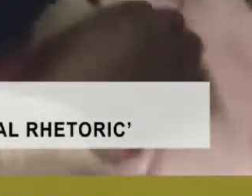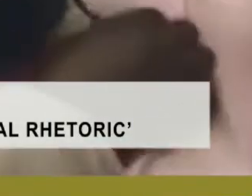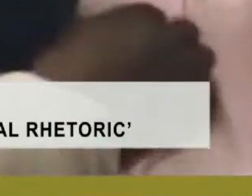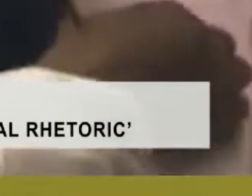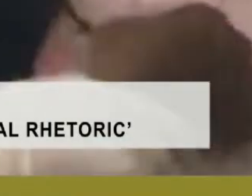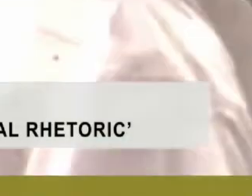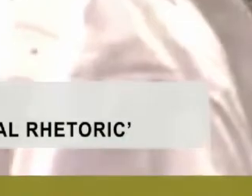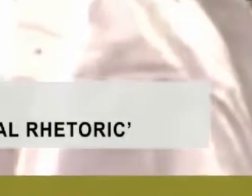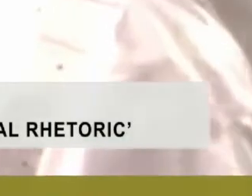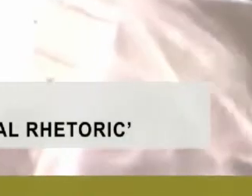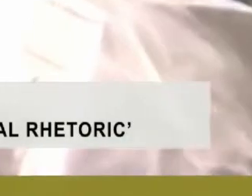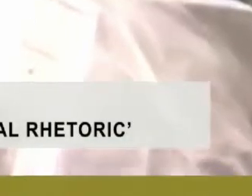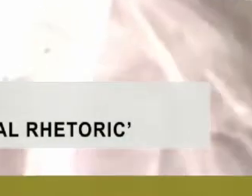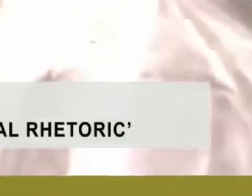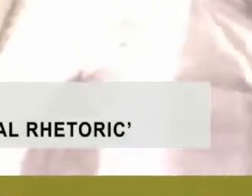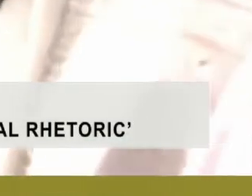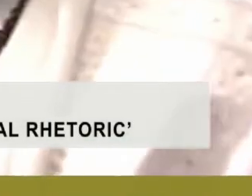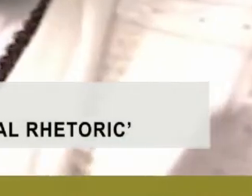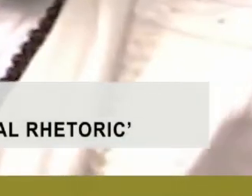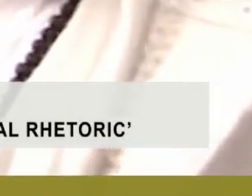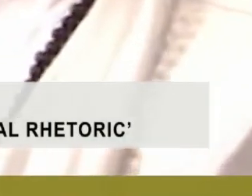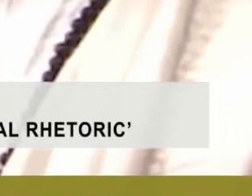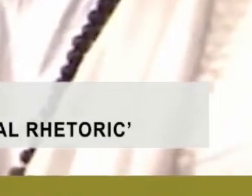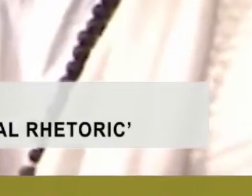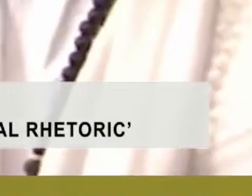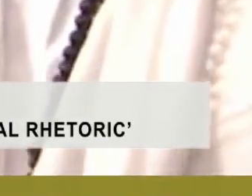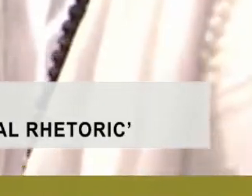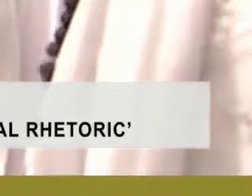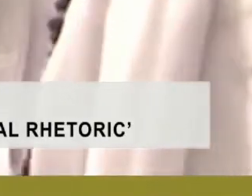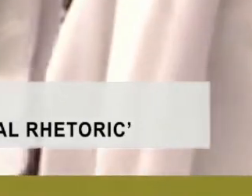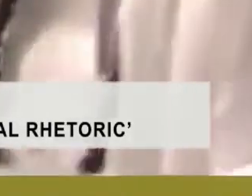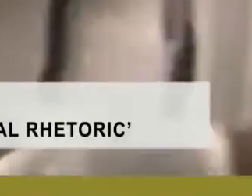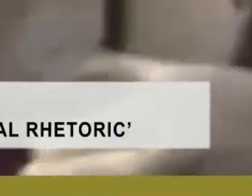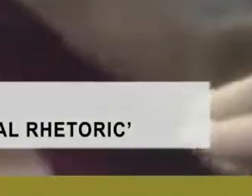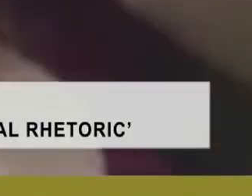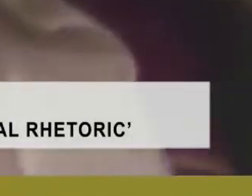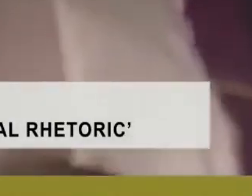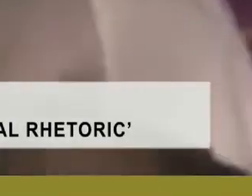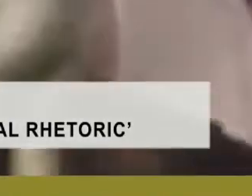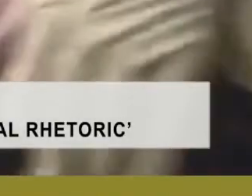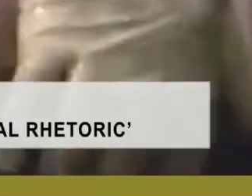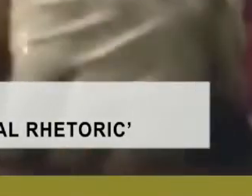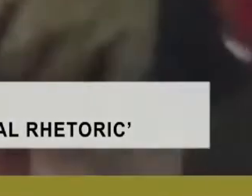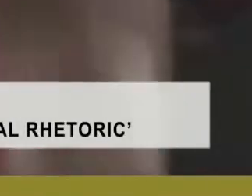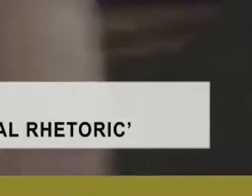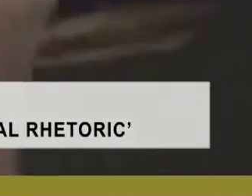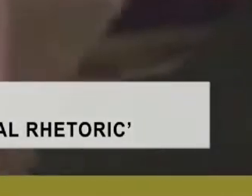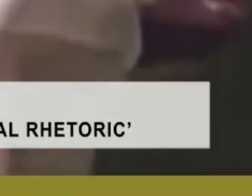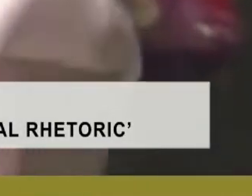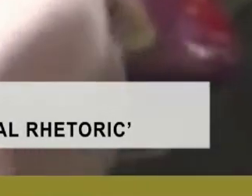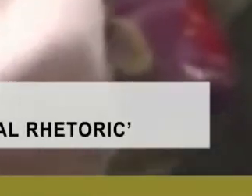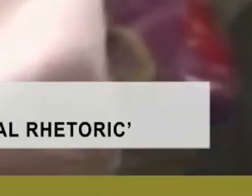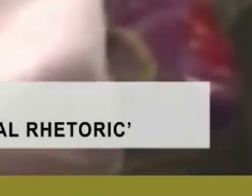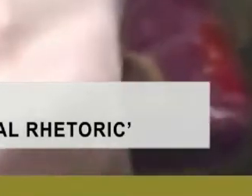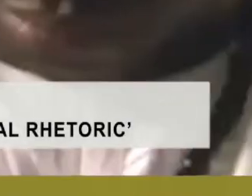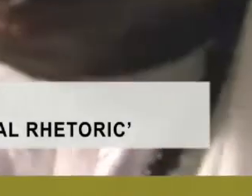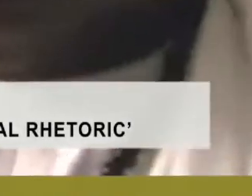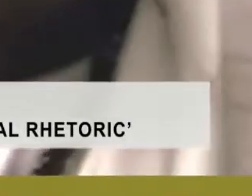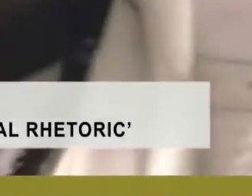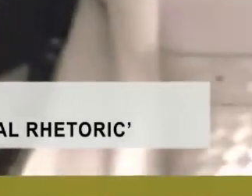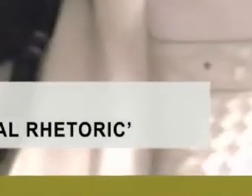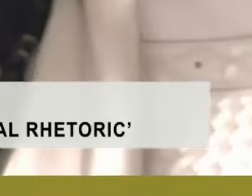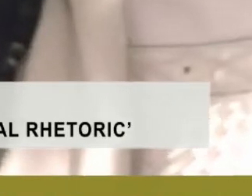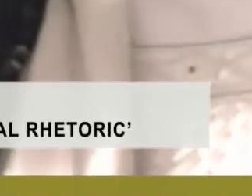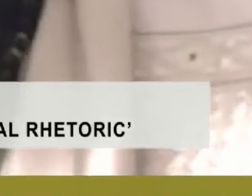them, the immunology specialist said Jammeh's treatment program led to the destruction of their own program, because